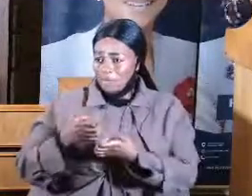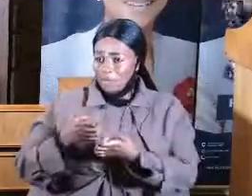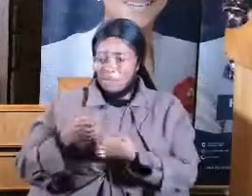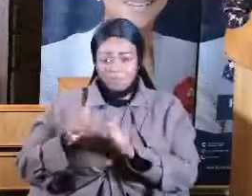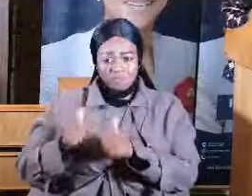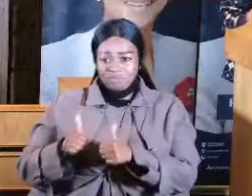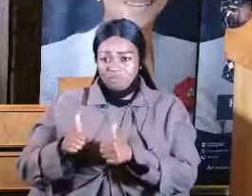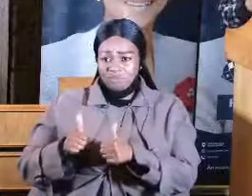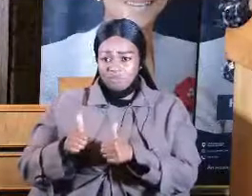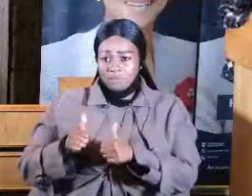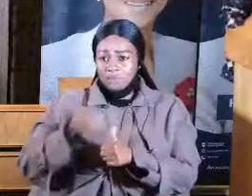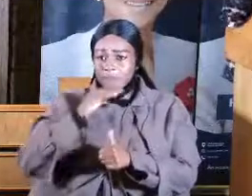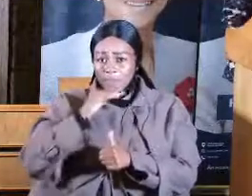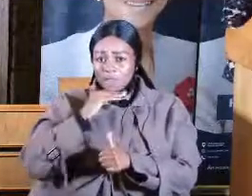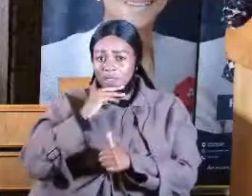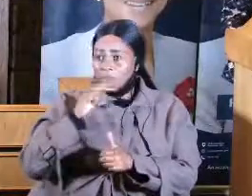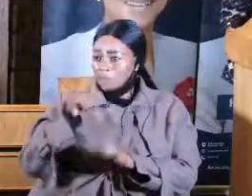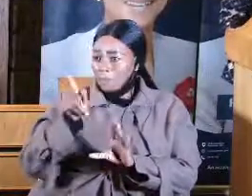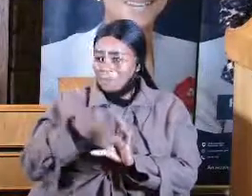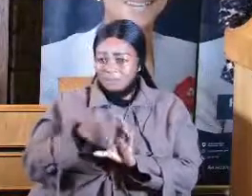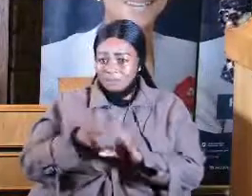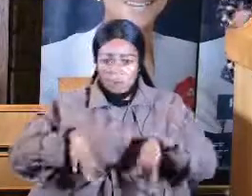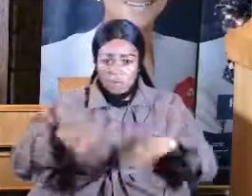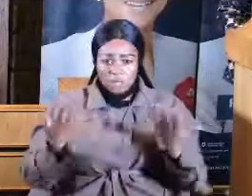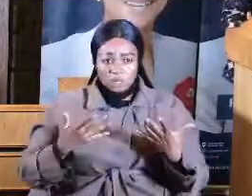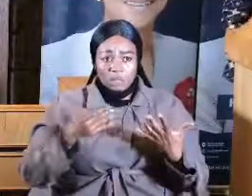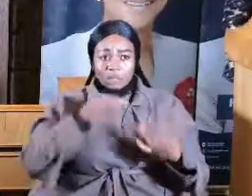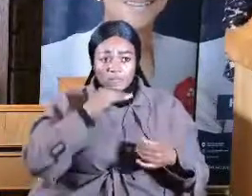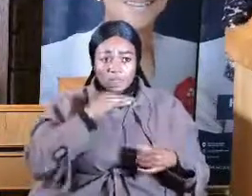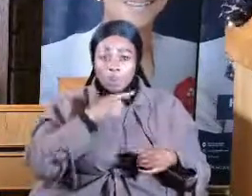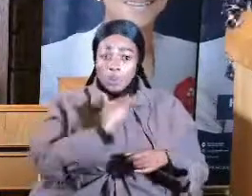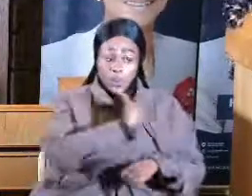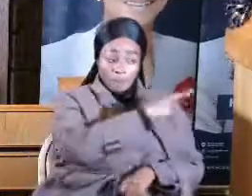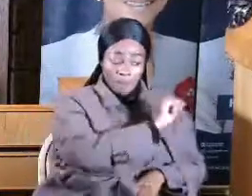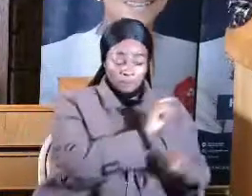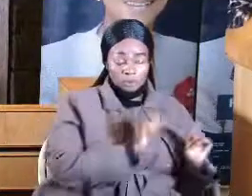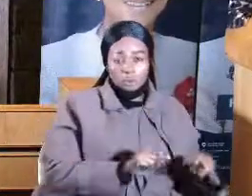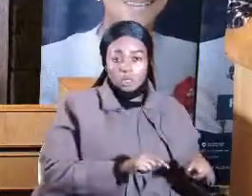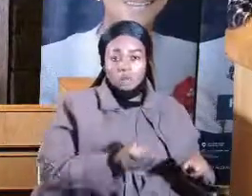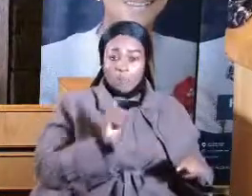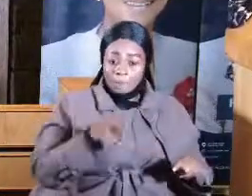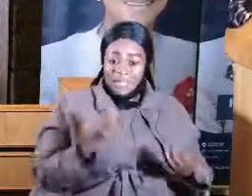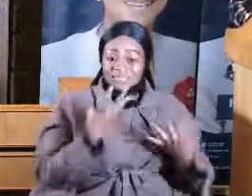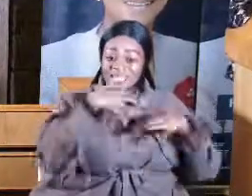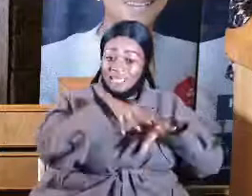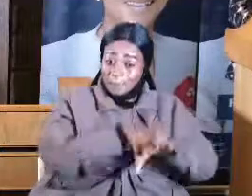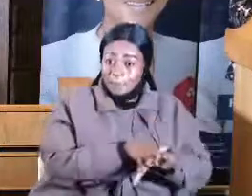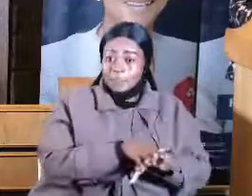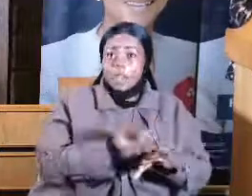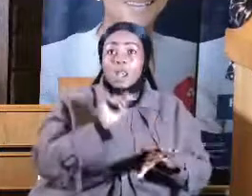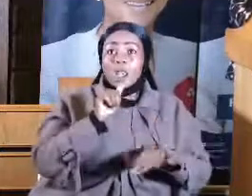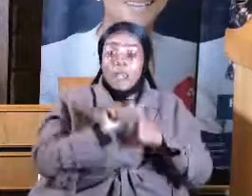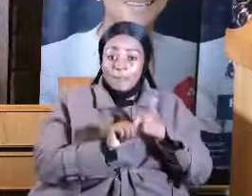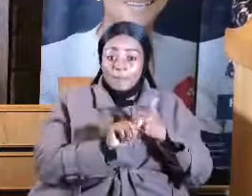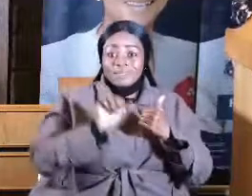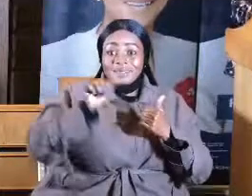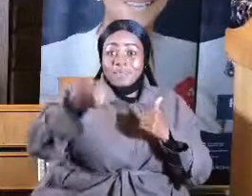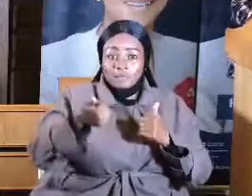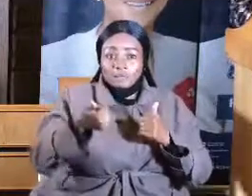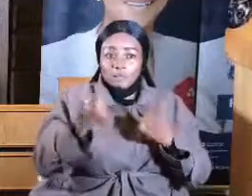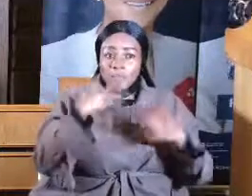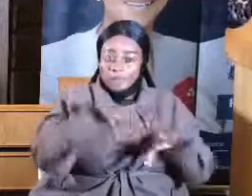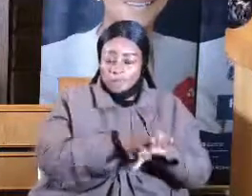to participate, we will still be disadvantaged. So when we leave here today, we need to start implementing from next month or even end of this month